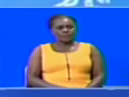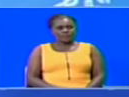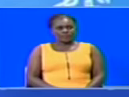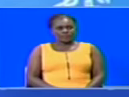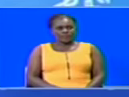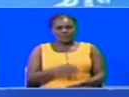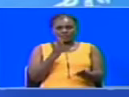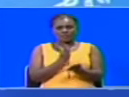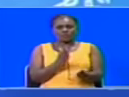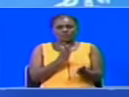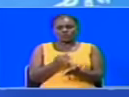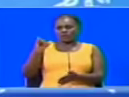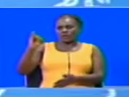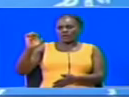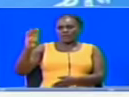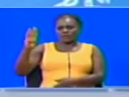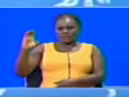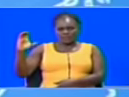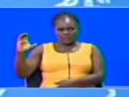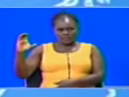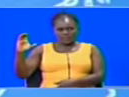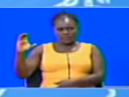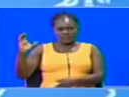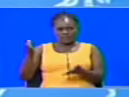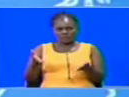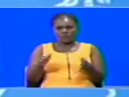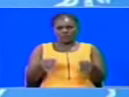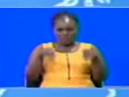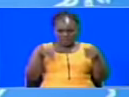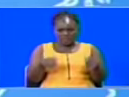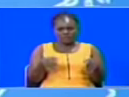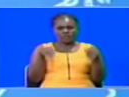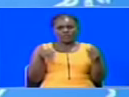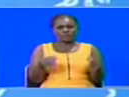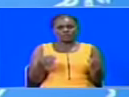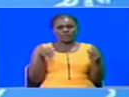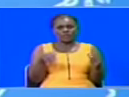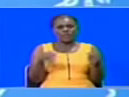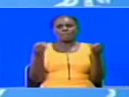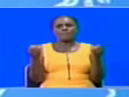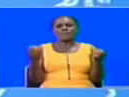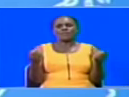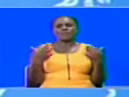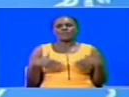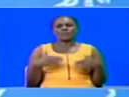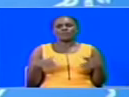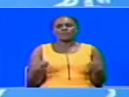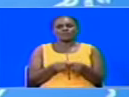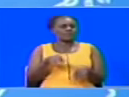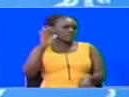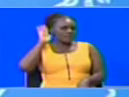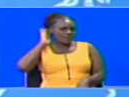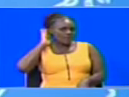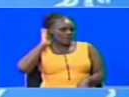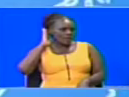Well, that is definitely a decision that is awaited for by so many people. And we also understand